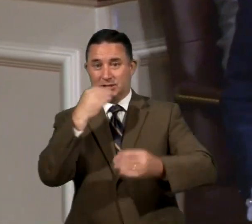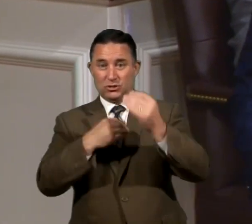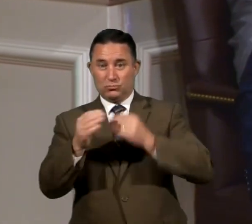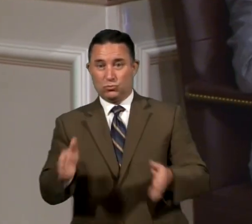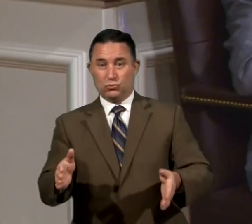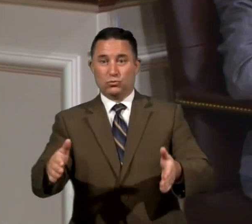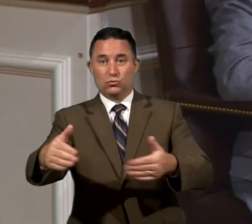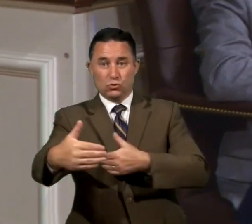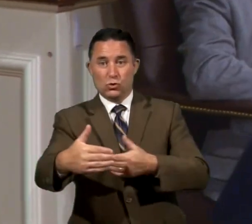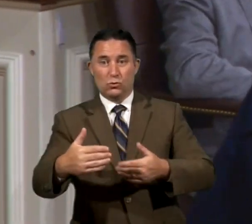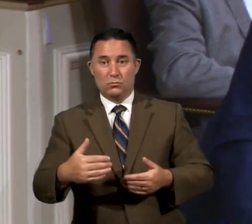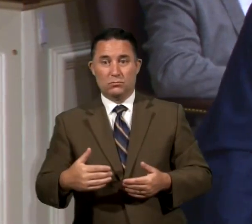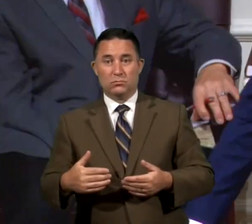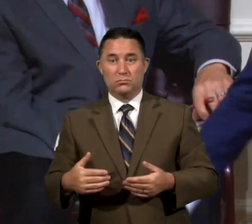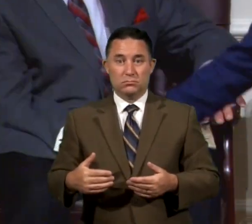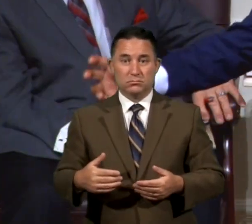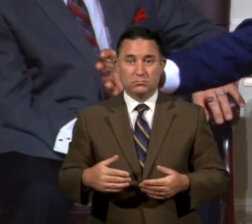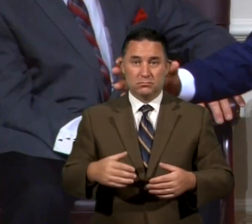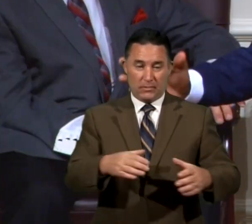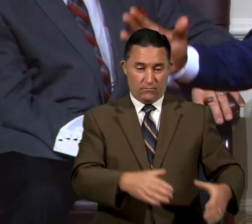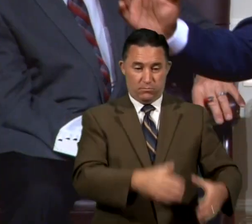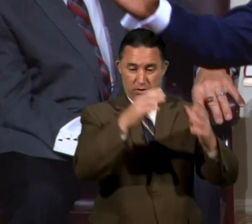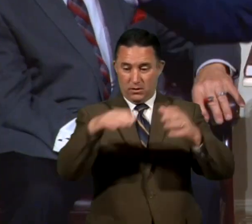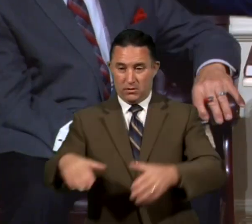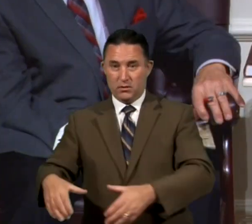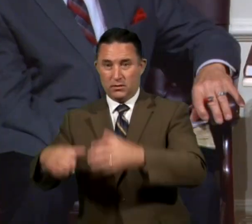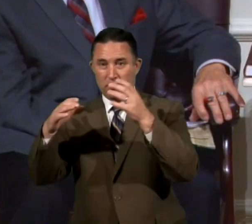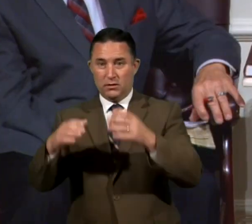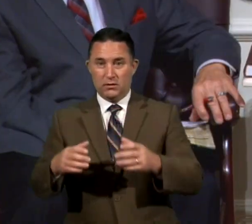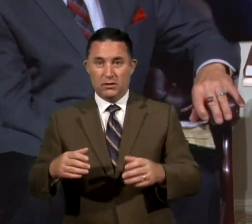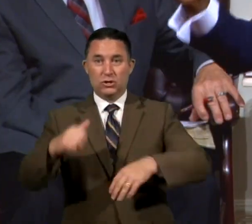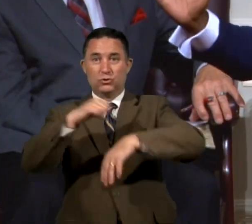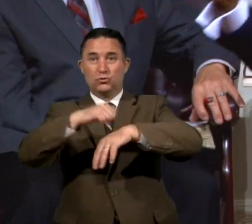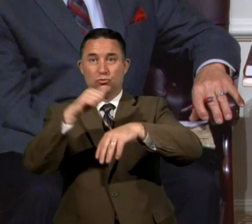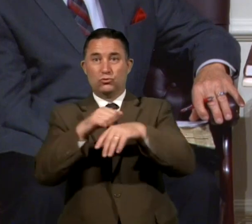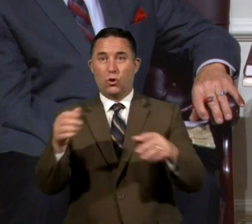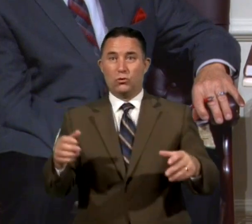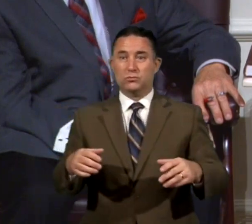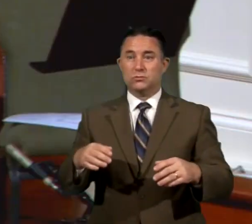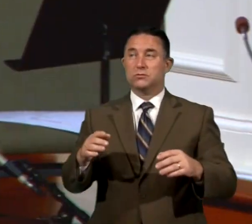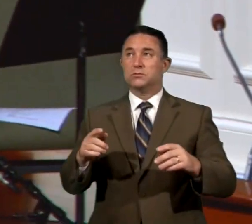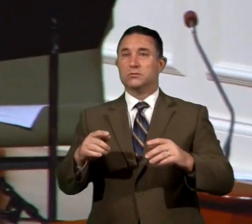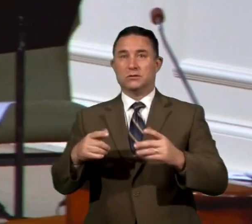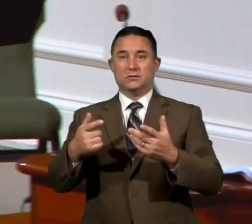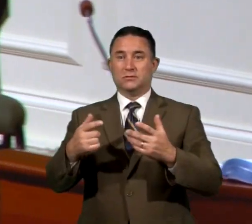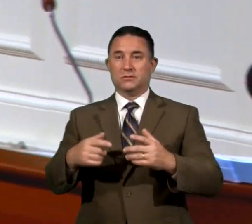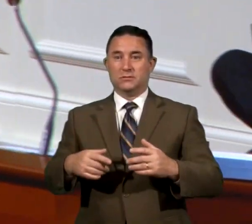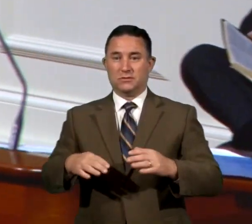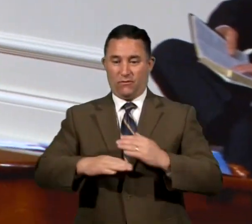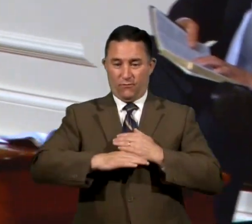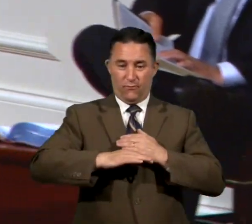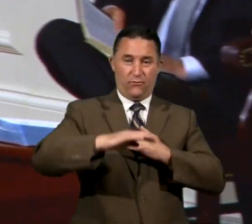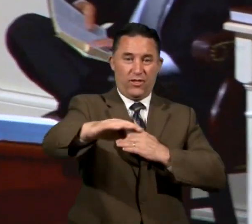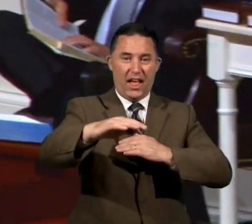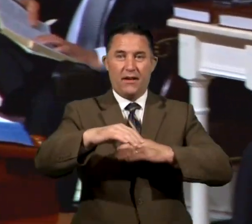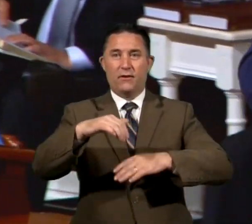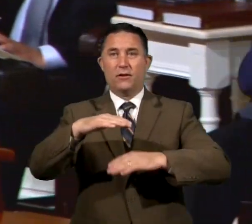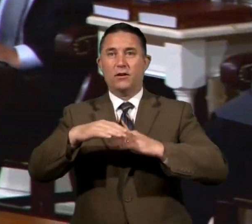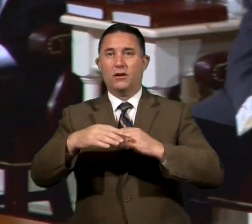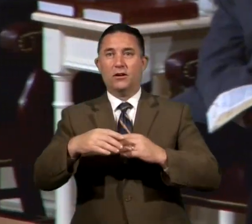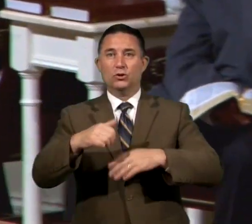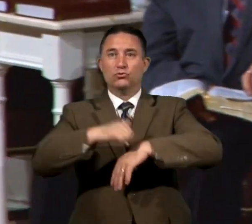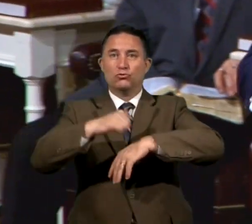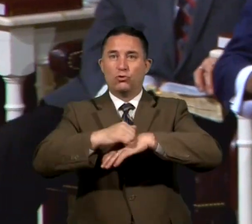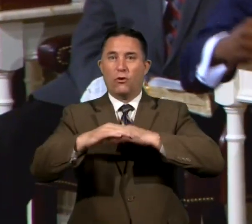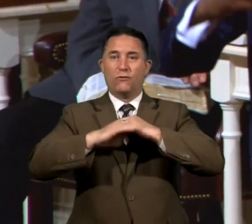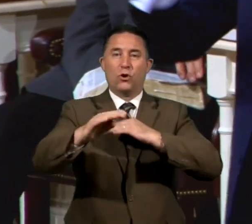It's a room with pillars in it, and it's cascading stones that's going up into the ceiling. It's a wide but a flat stone floor. And when